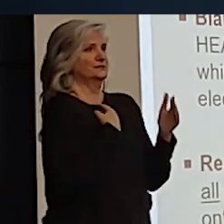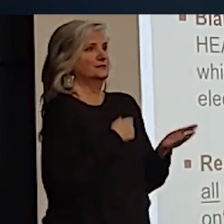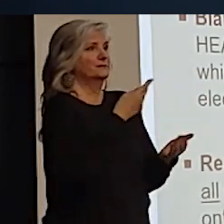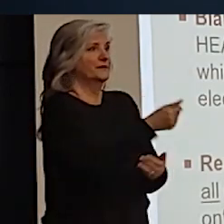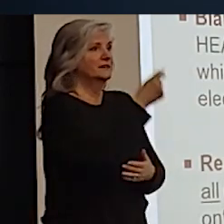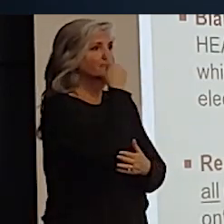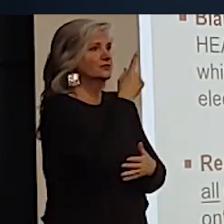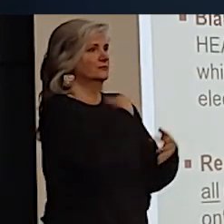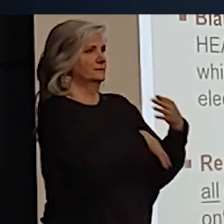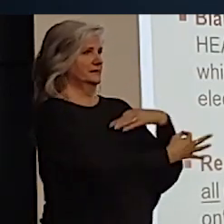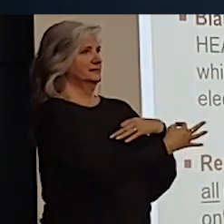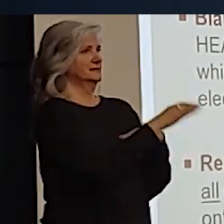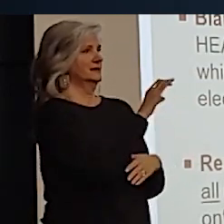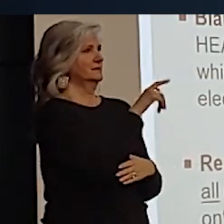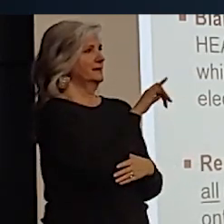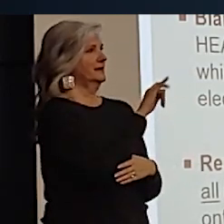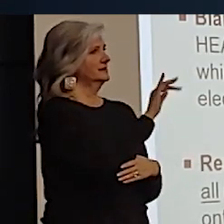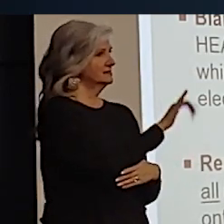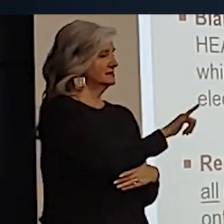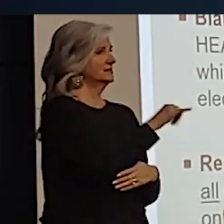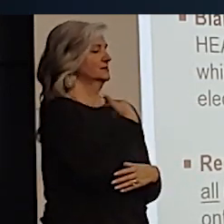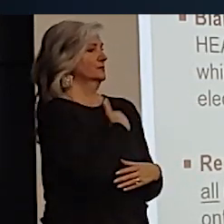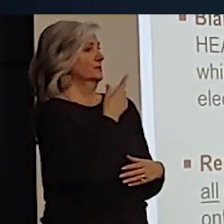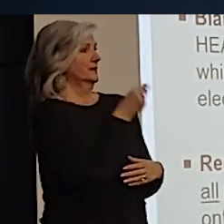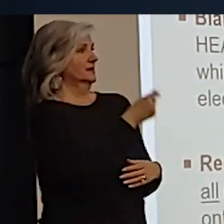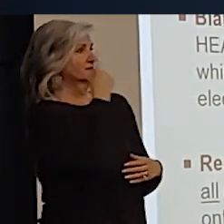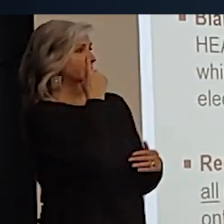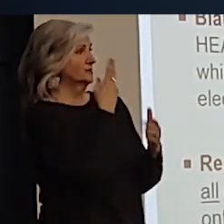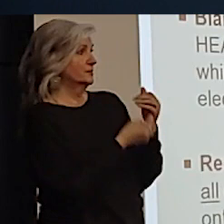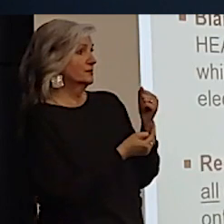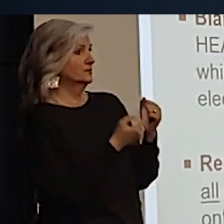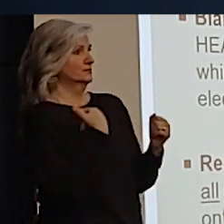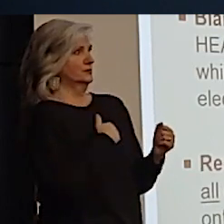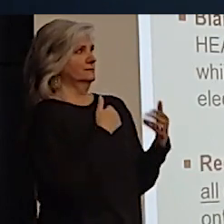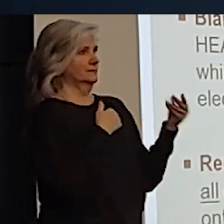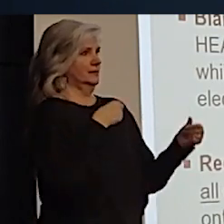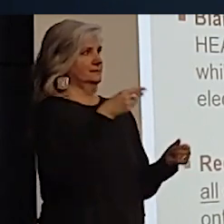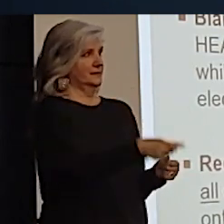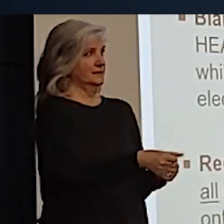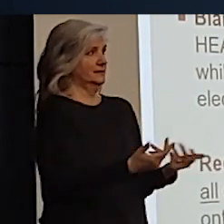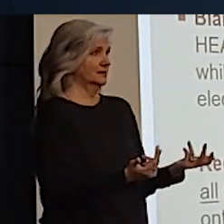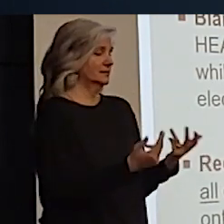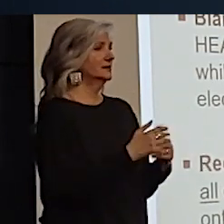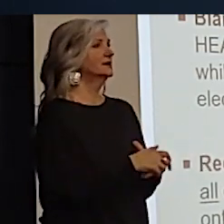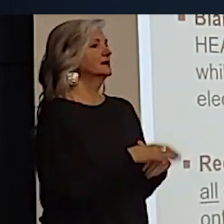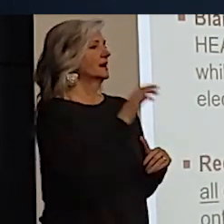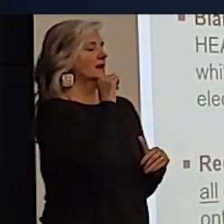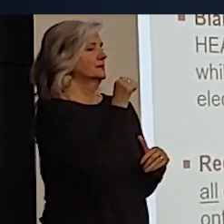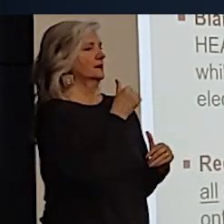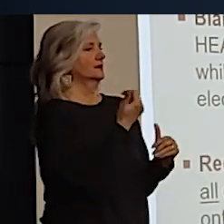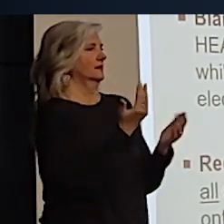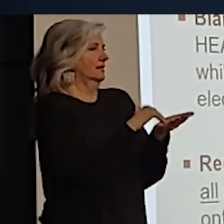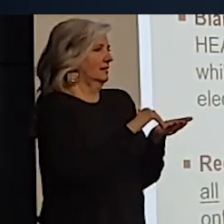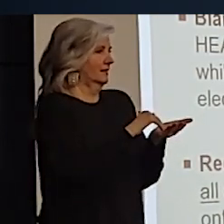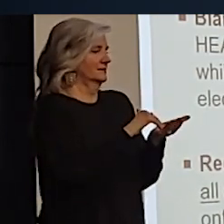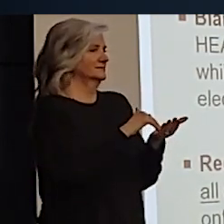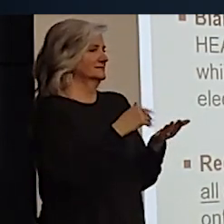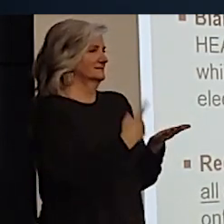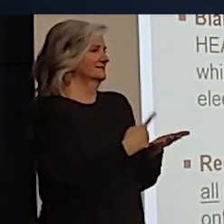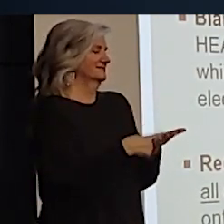to replace the capacity, and we're paying for both. We're paying twice. I won't revisit that whole conversation,